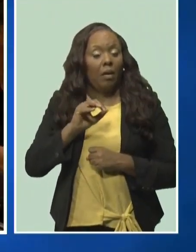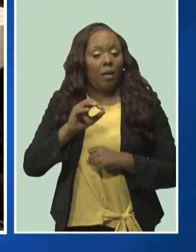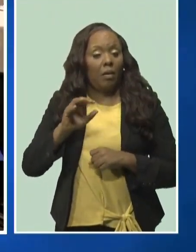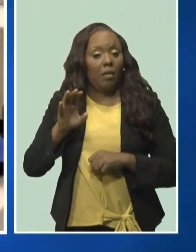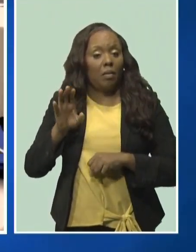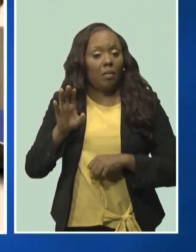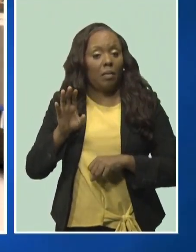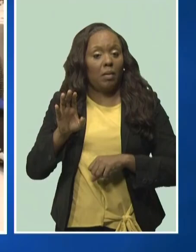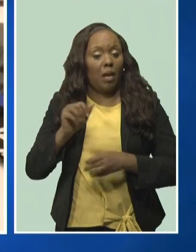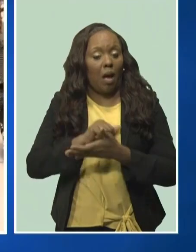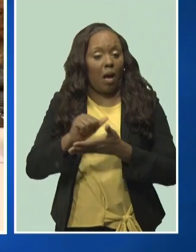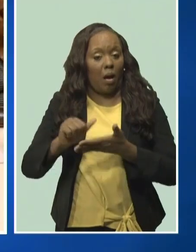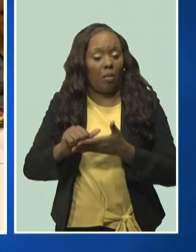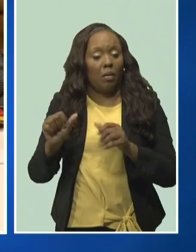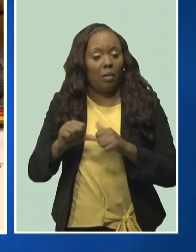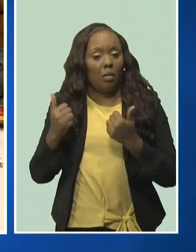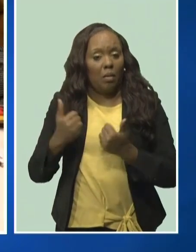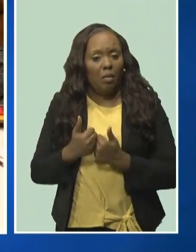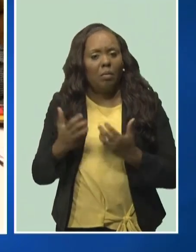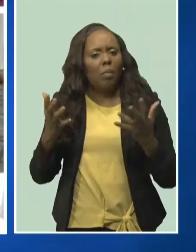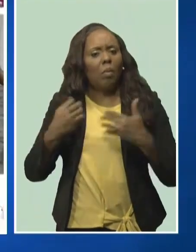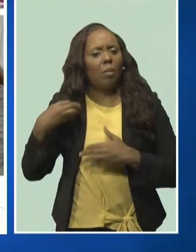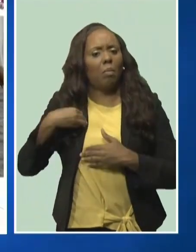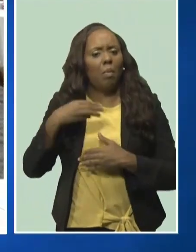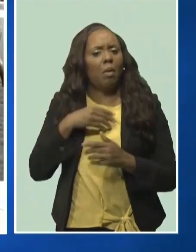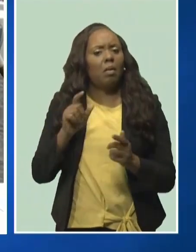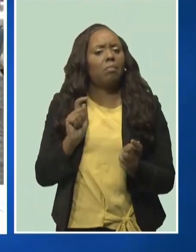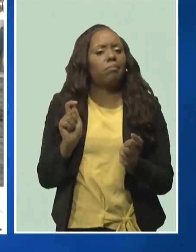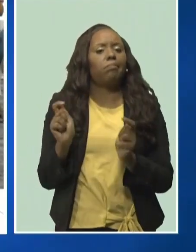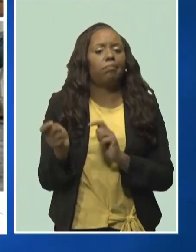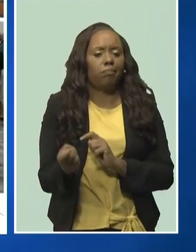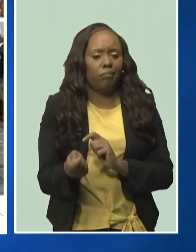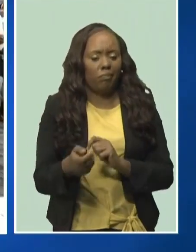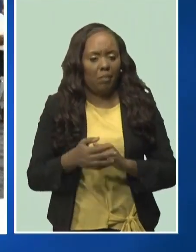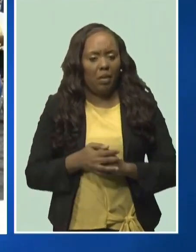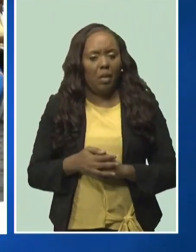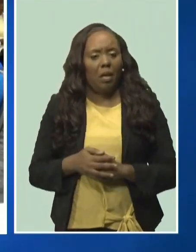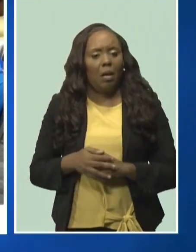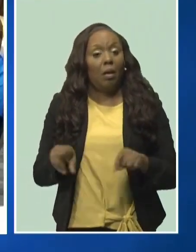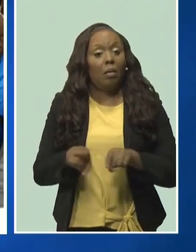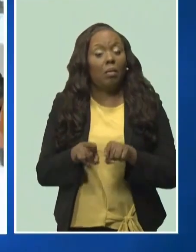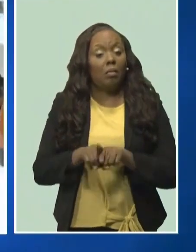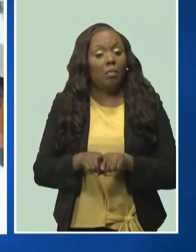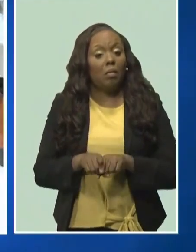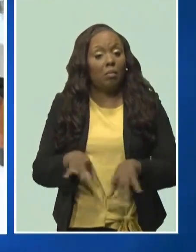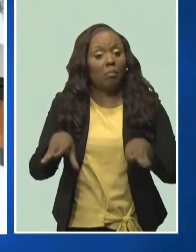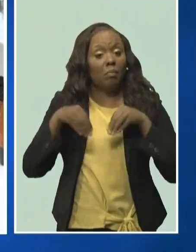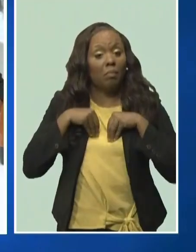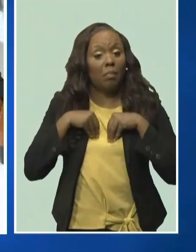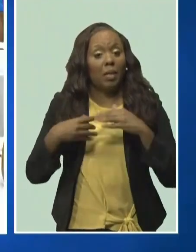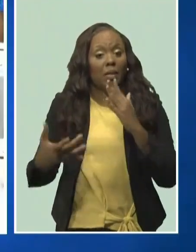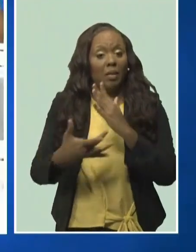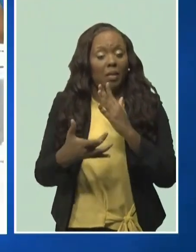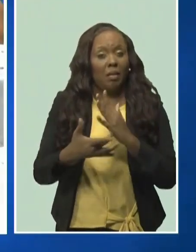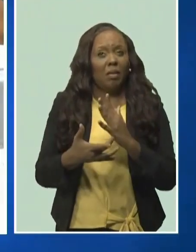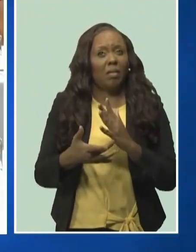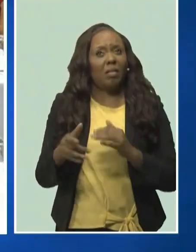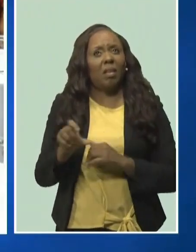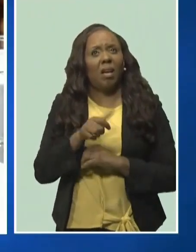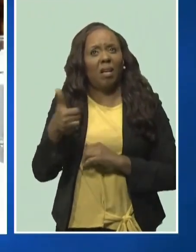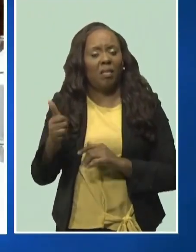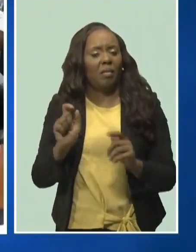wants members to evolve with the changes in the industry and to be prepared to embrace technology and other trends.